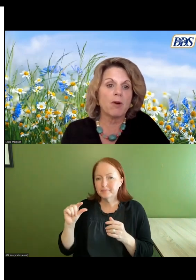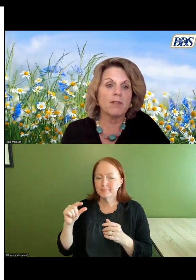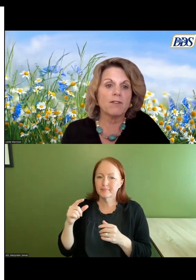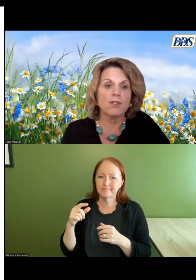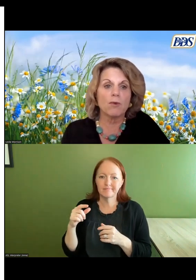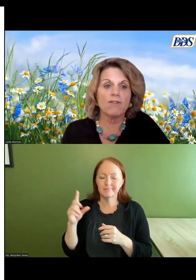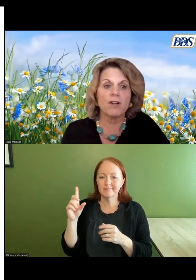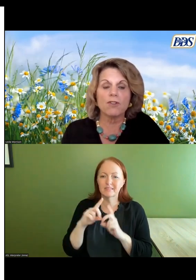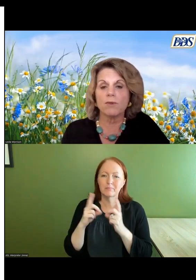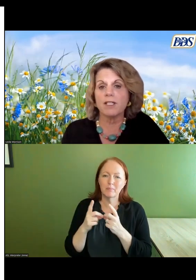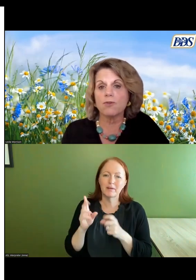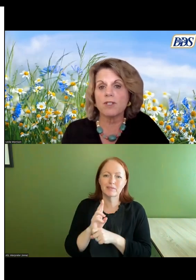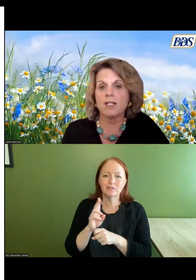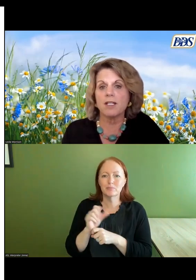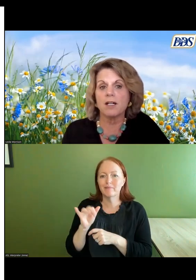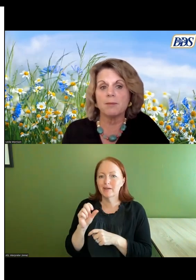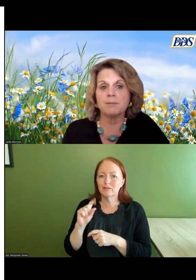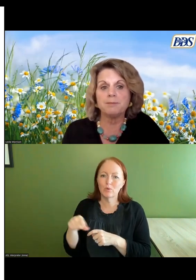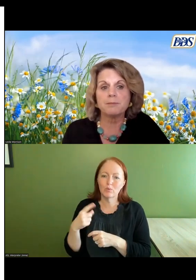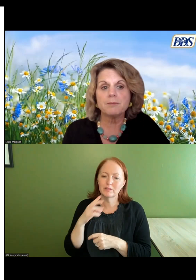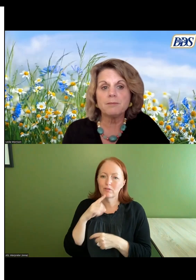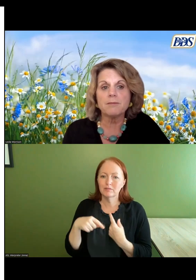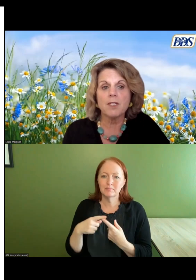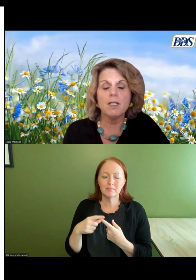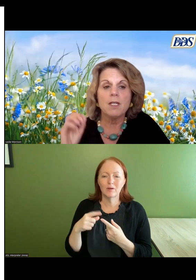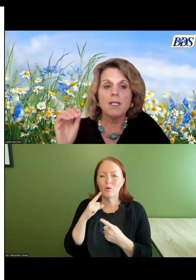the Department of Consumer Affairs is really interested in